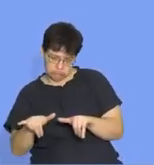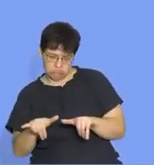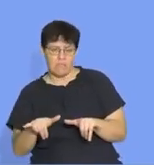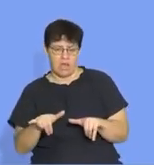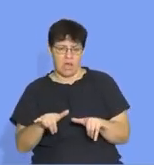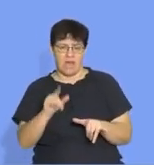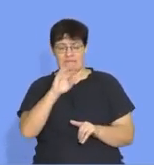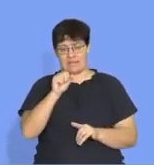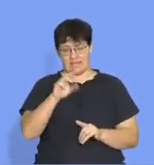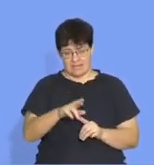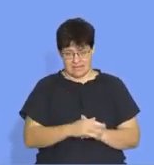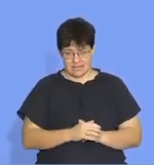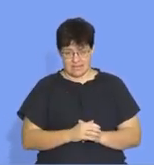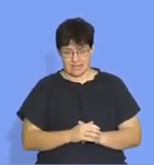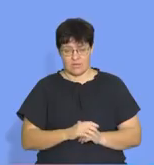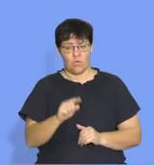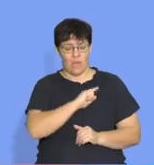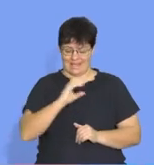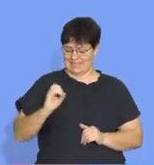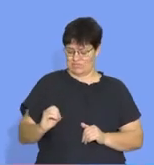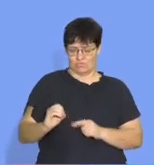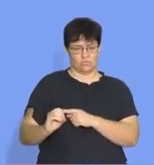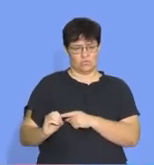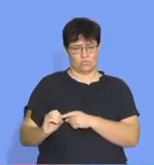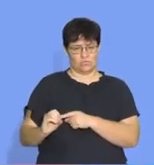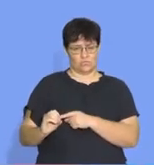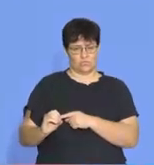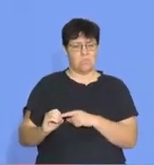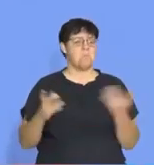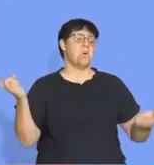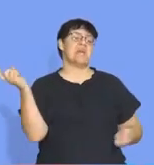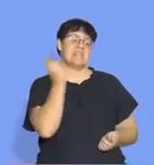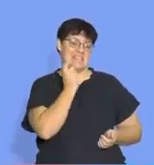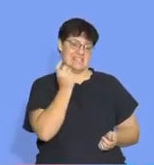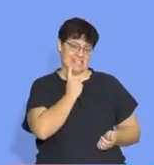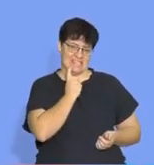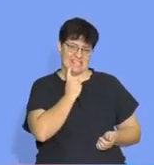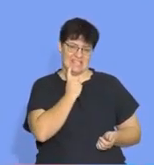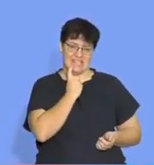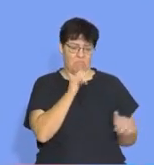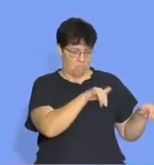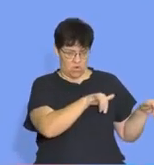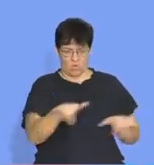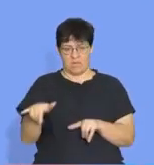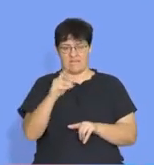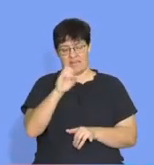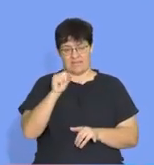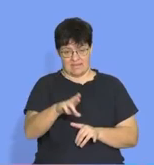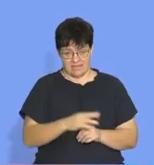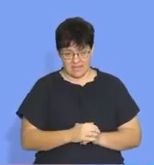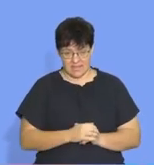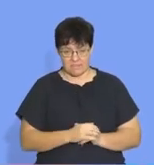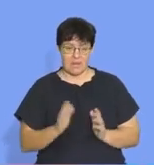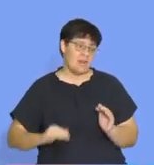But because here we have a zero, it becomes a bit easier for us to deal with the common factor, right? It's actually the